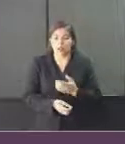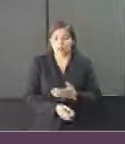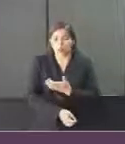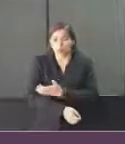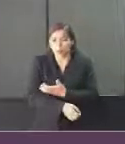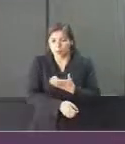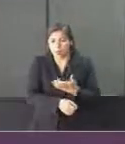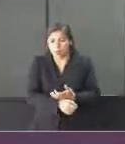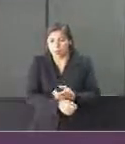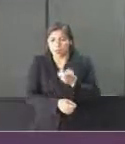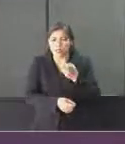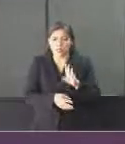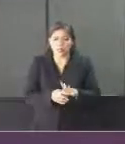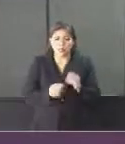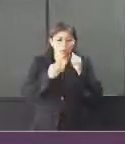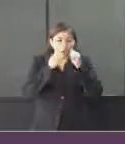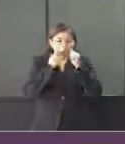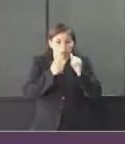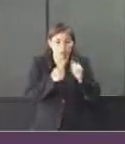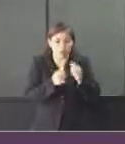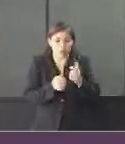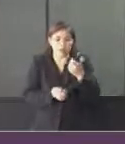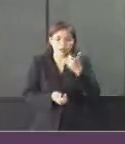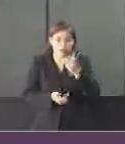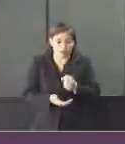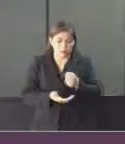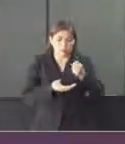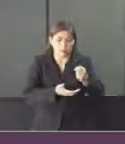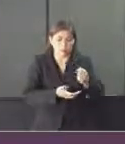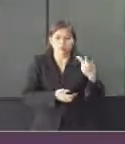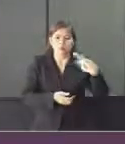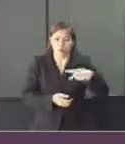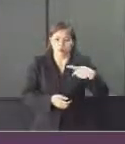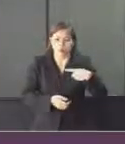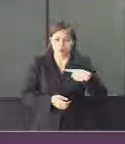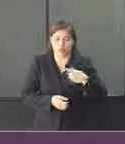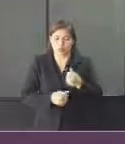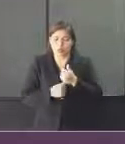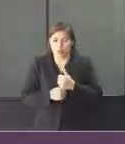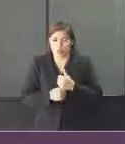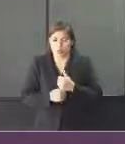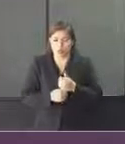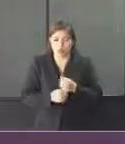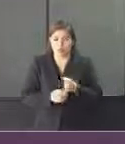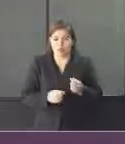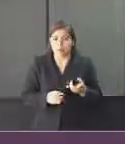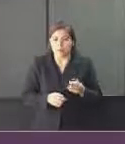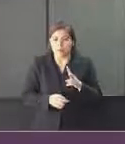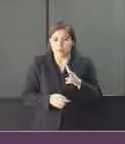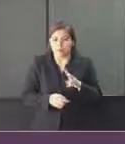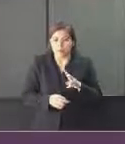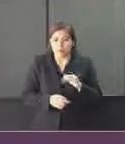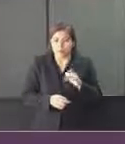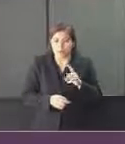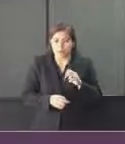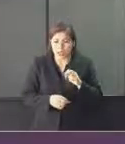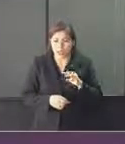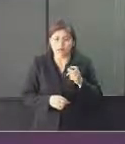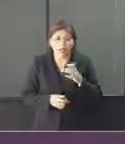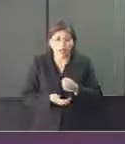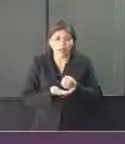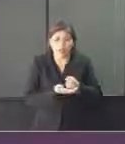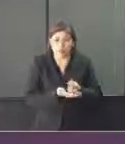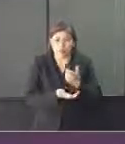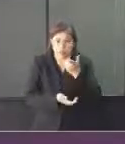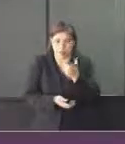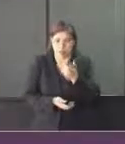is a program of direct monetary assistance for victims. It's